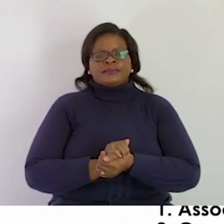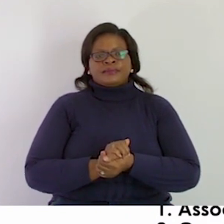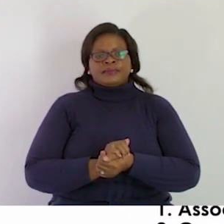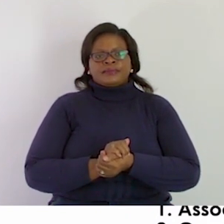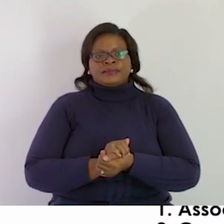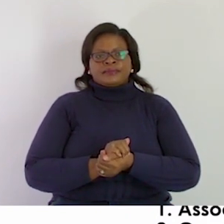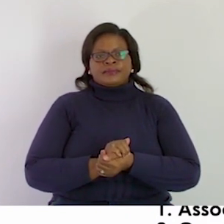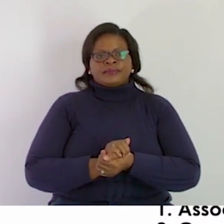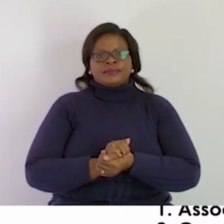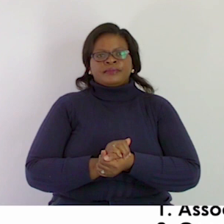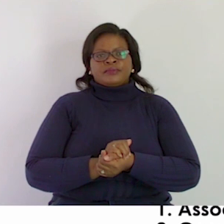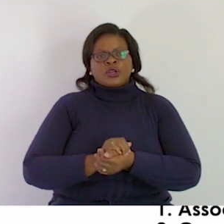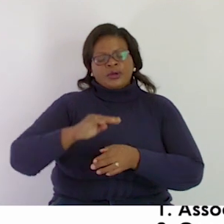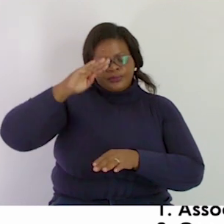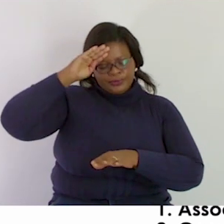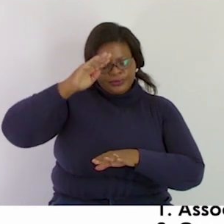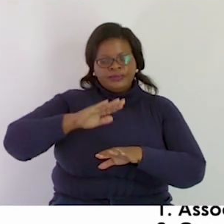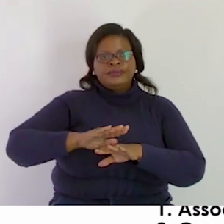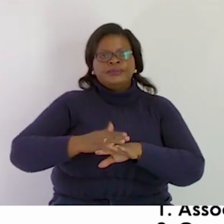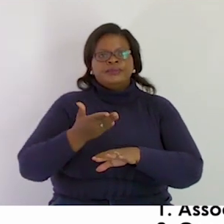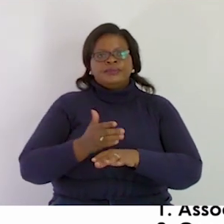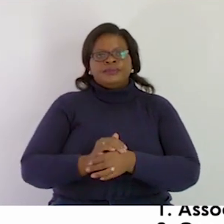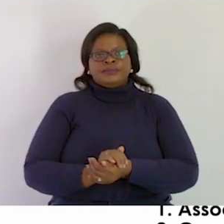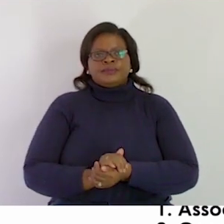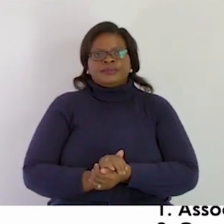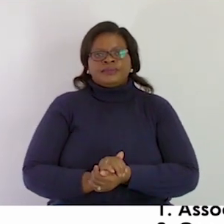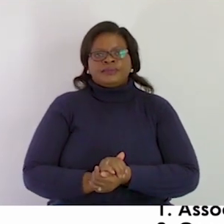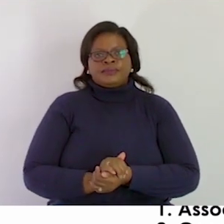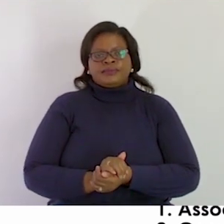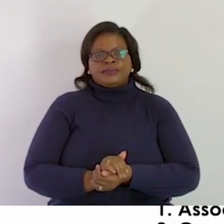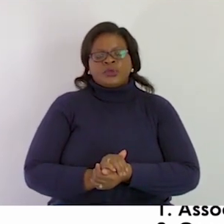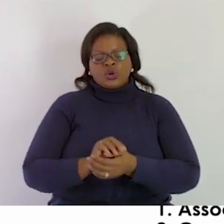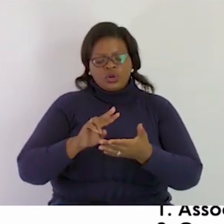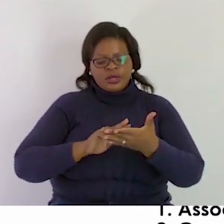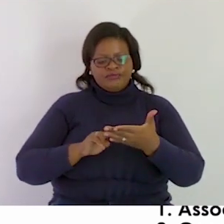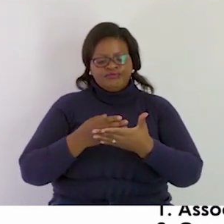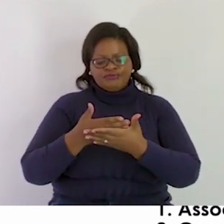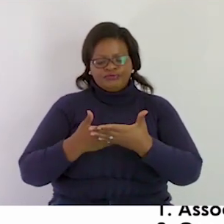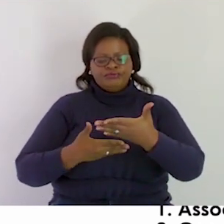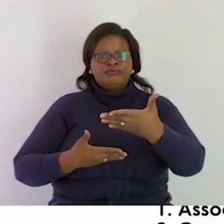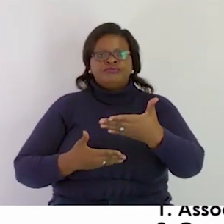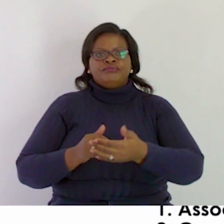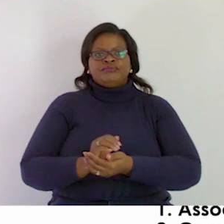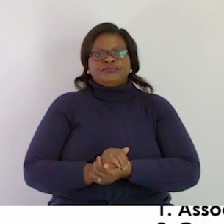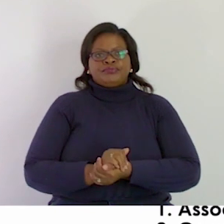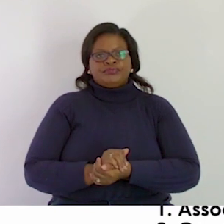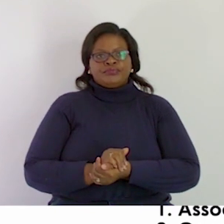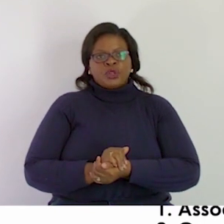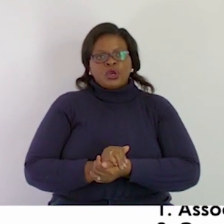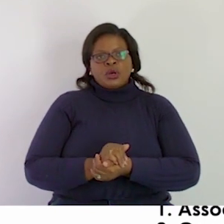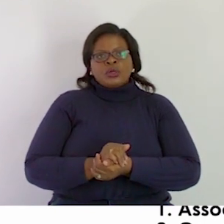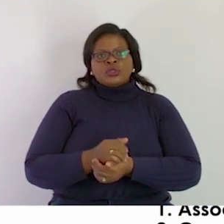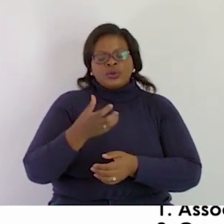the properties of numbers, we have to read through. The first one is associative